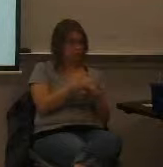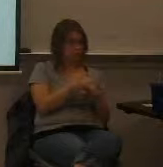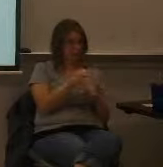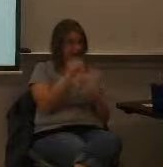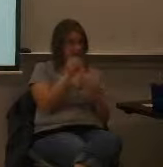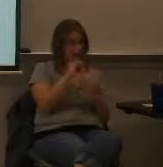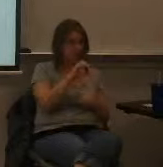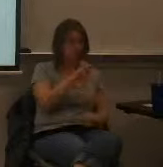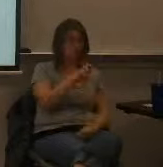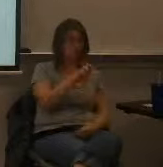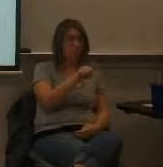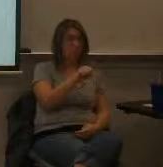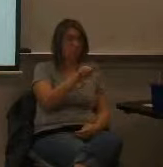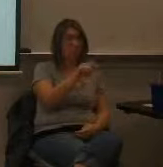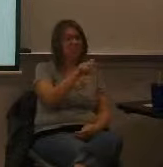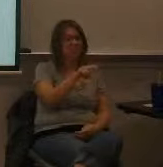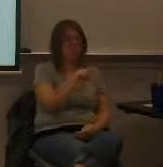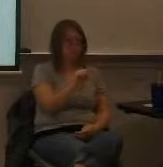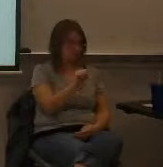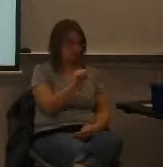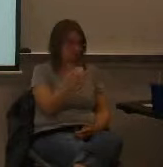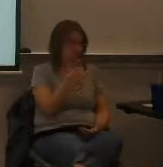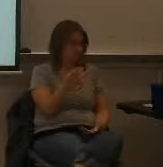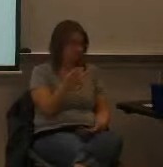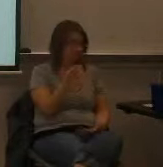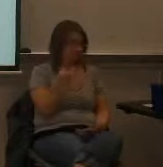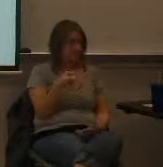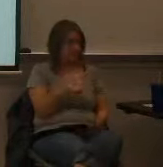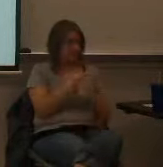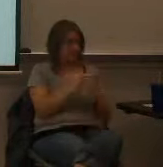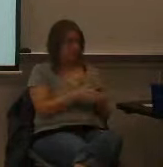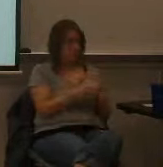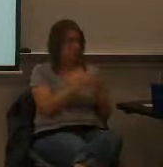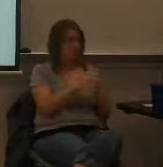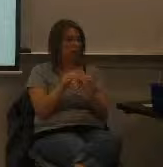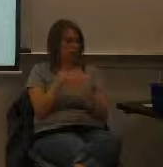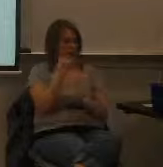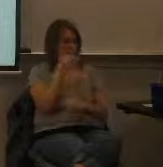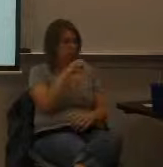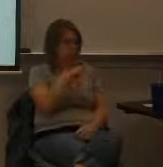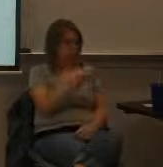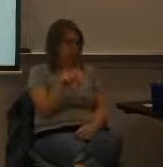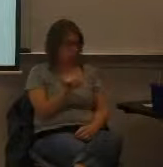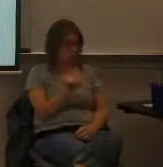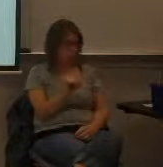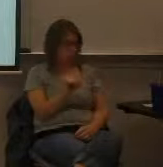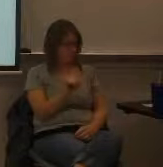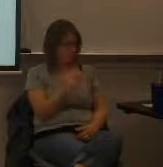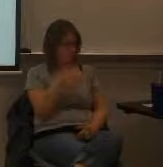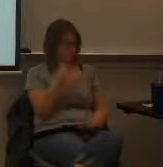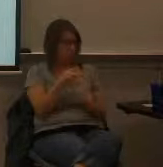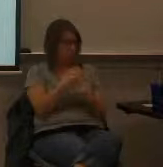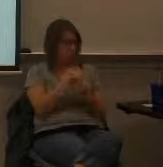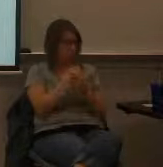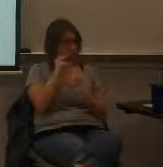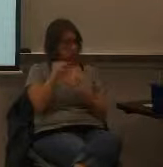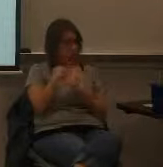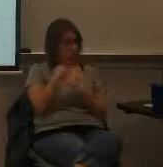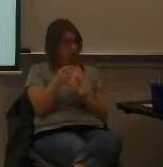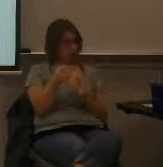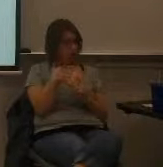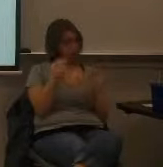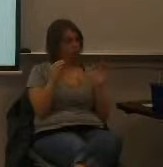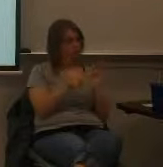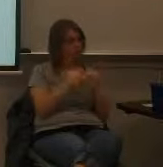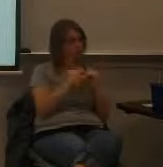eating crustaceans or something like that. And so this compartmentalizes food webs. And from that point of view, you have small